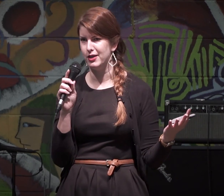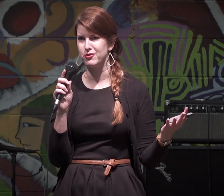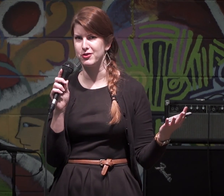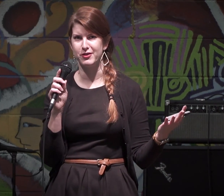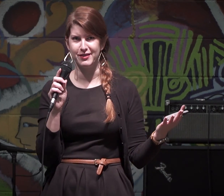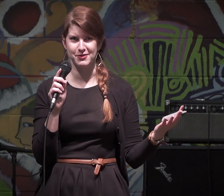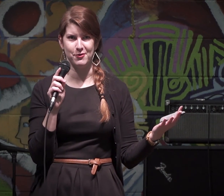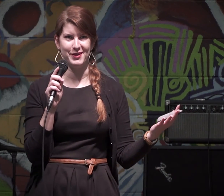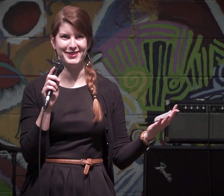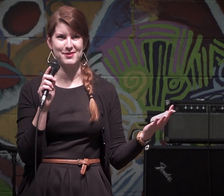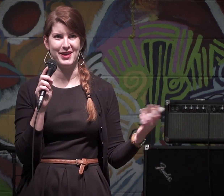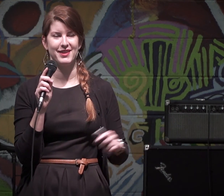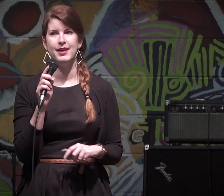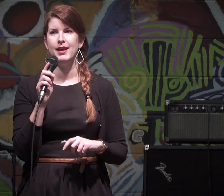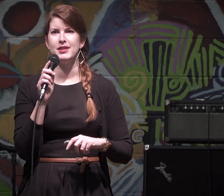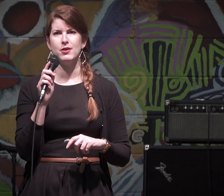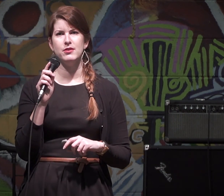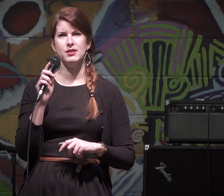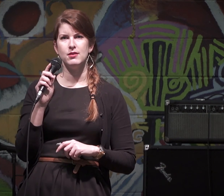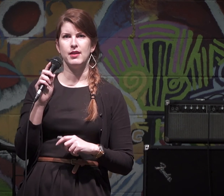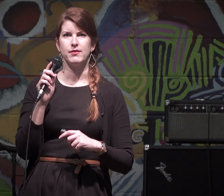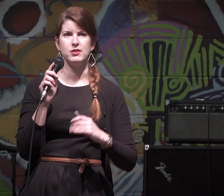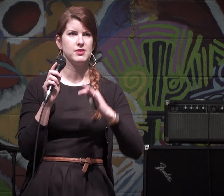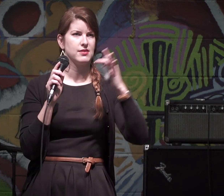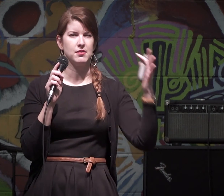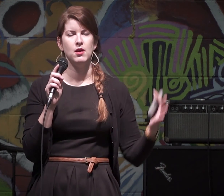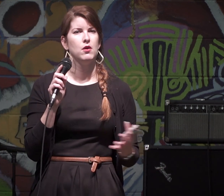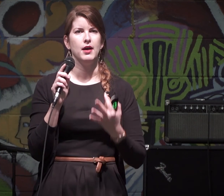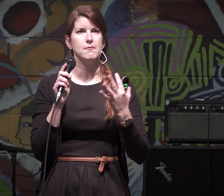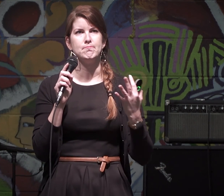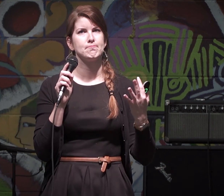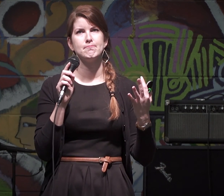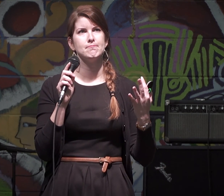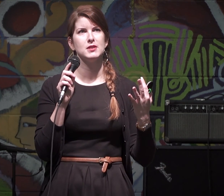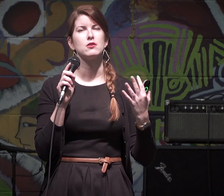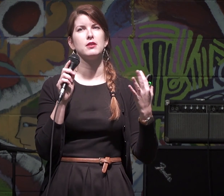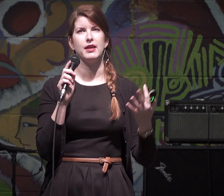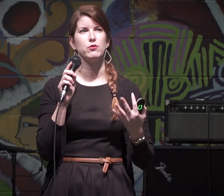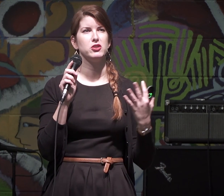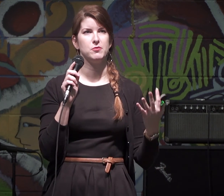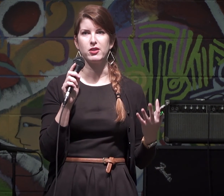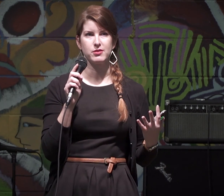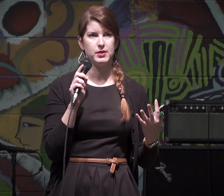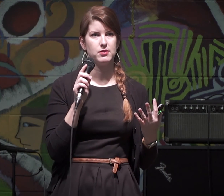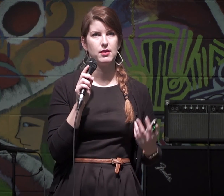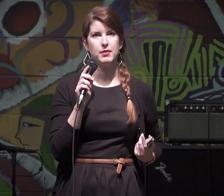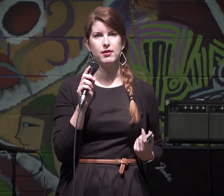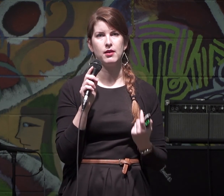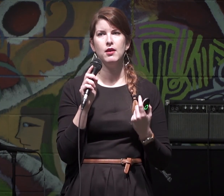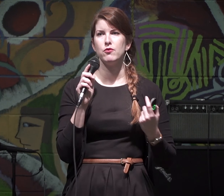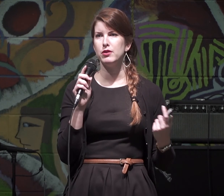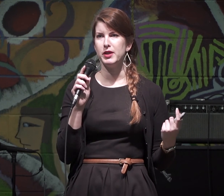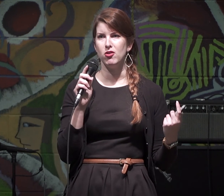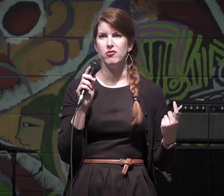There's, 130 of these going on this month. And so I looked at all the languages and or the language speakers and what they're talking